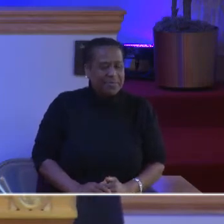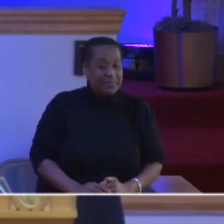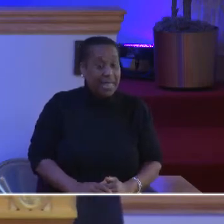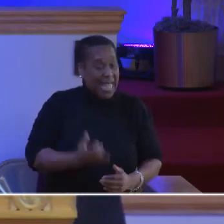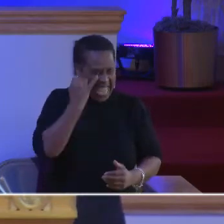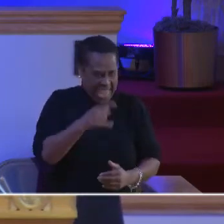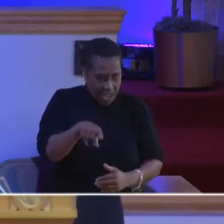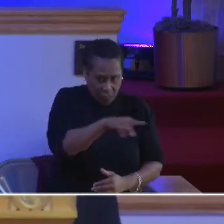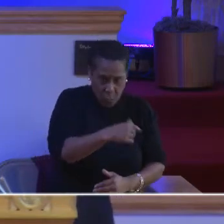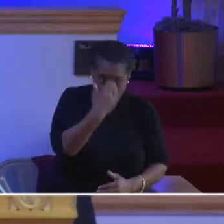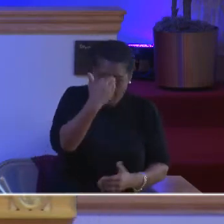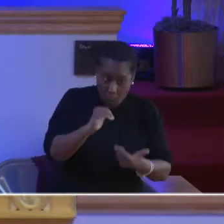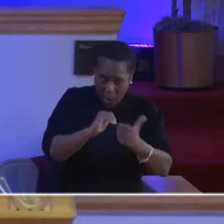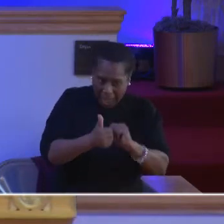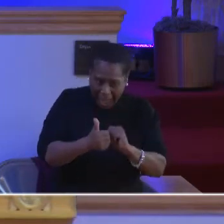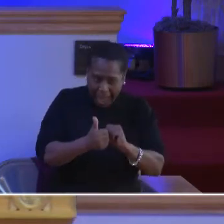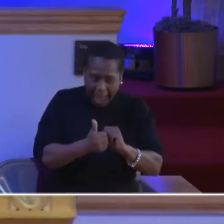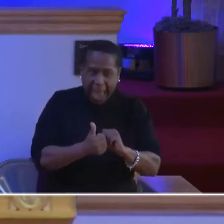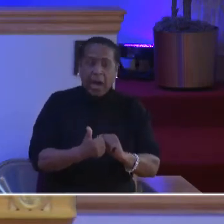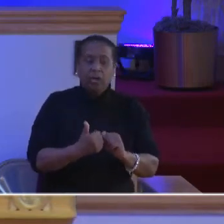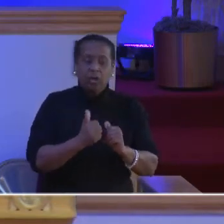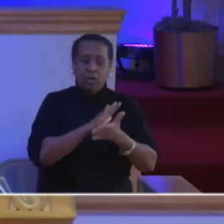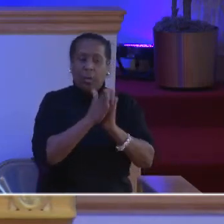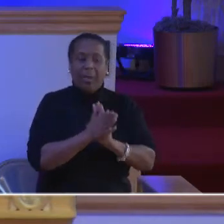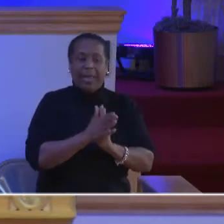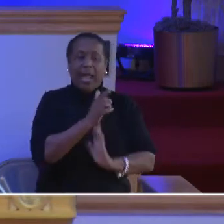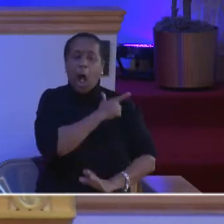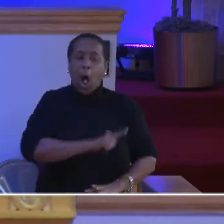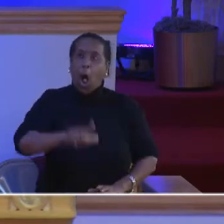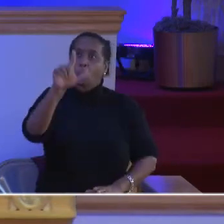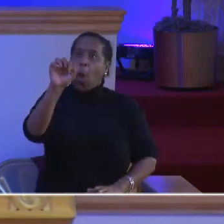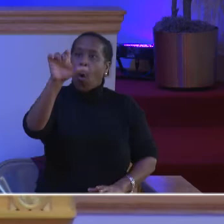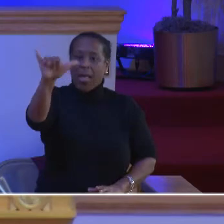If you know how to be loyal.